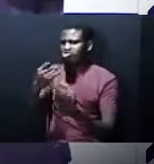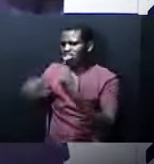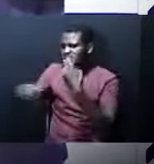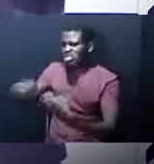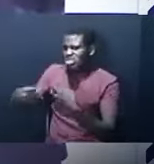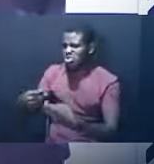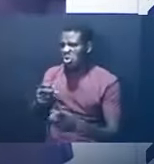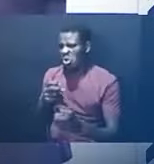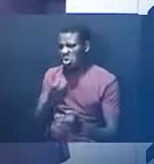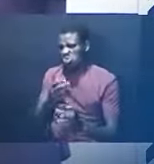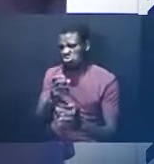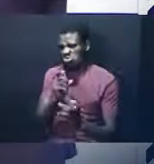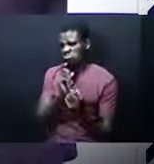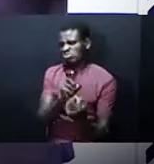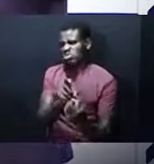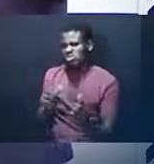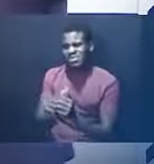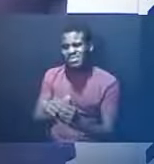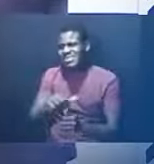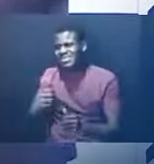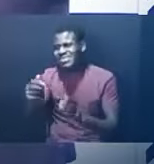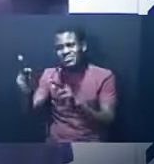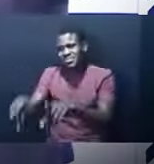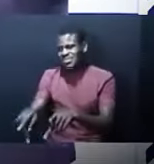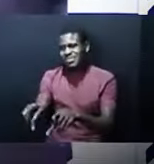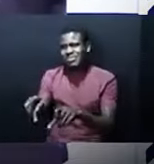against anyone.